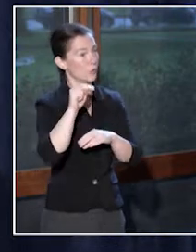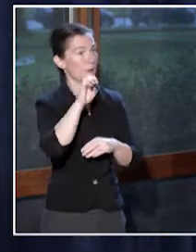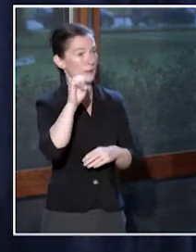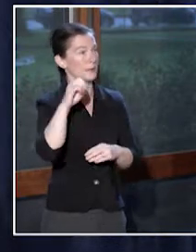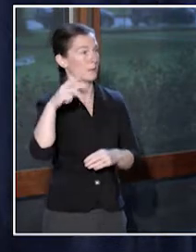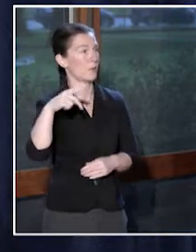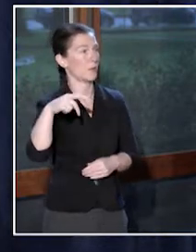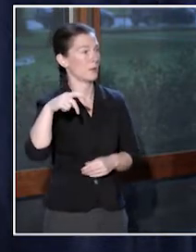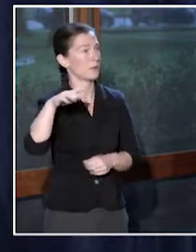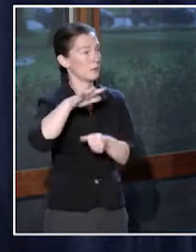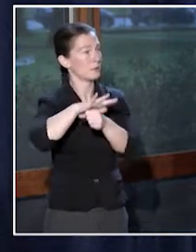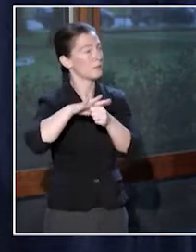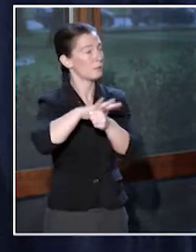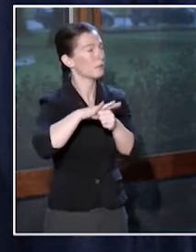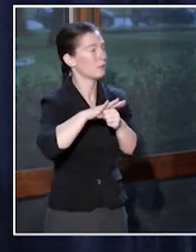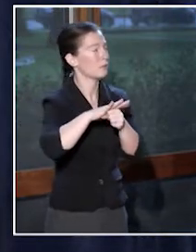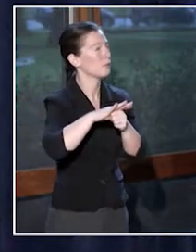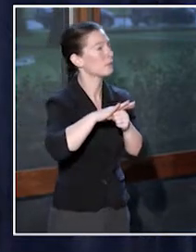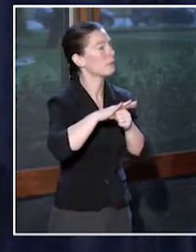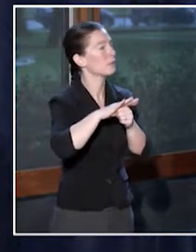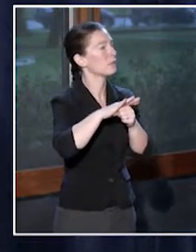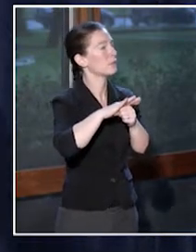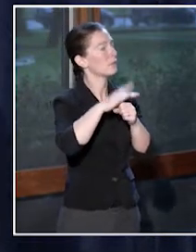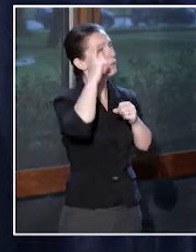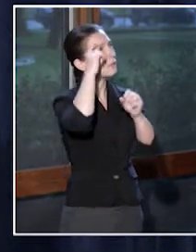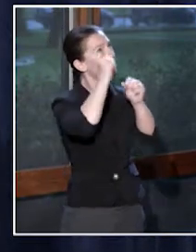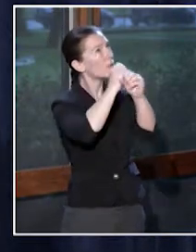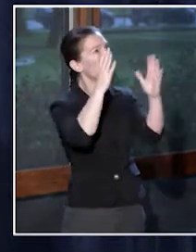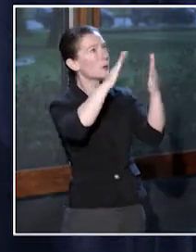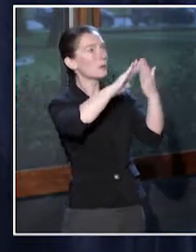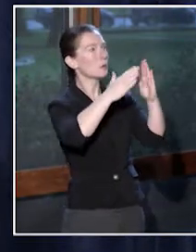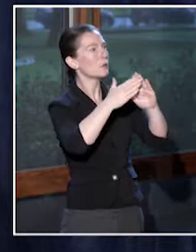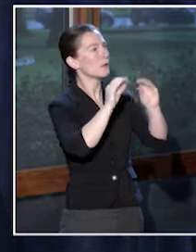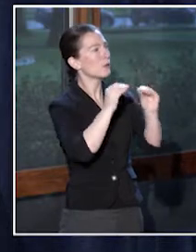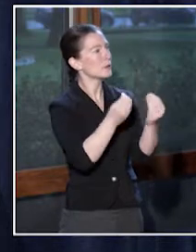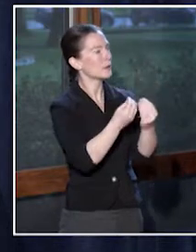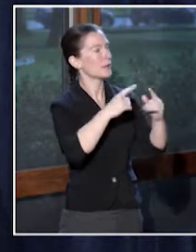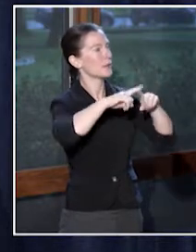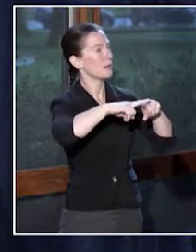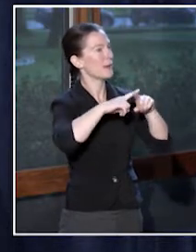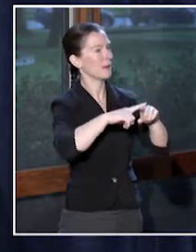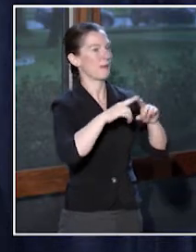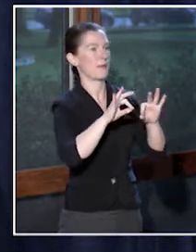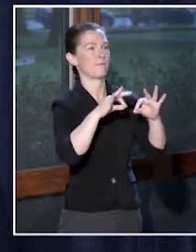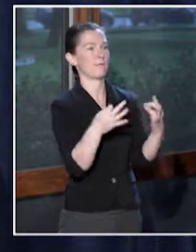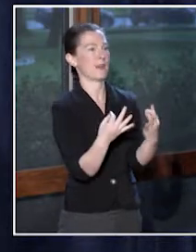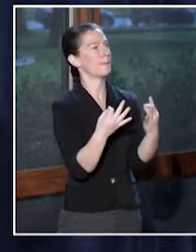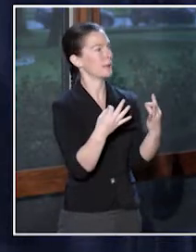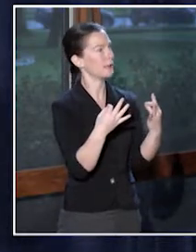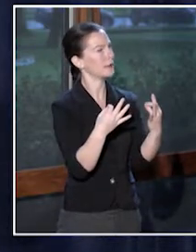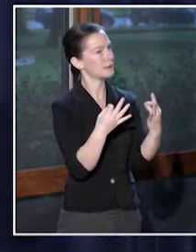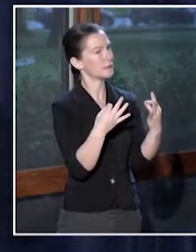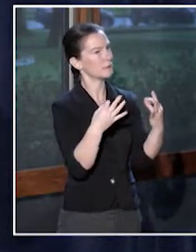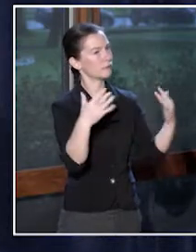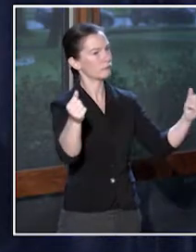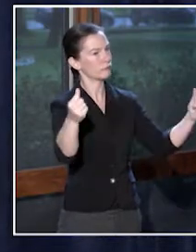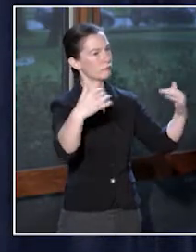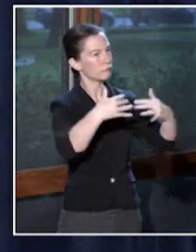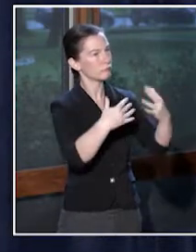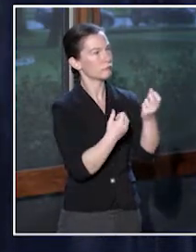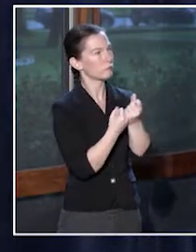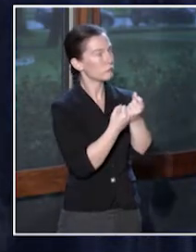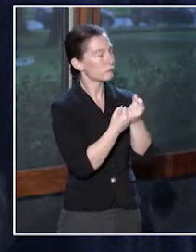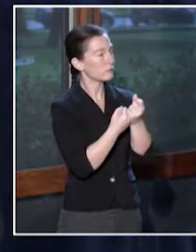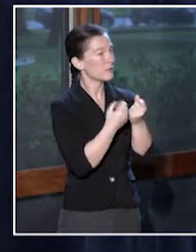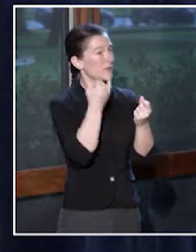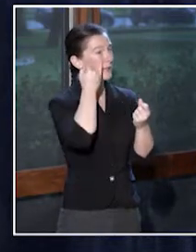about community organizations that rely on the presence of families. When you uproot those families,